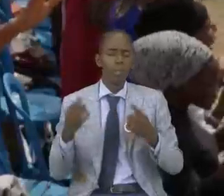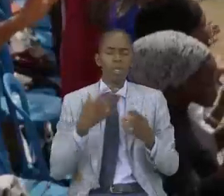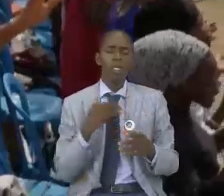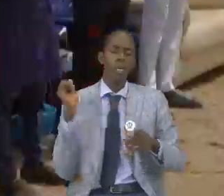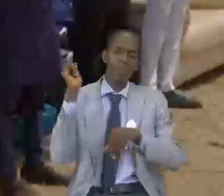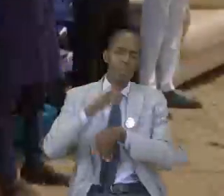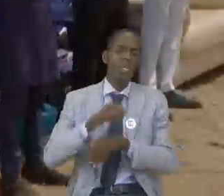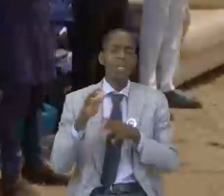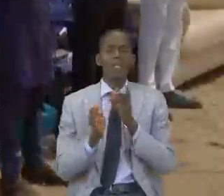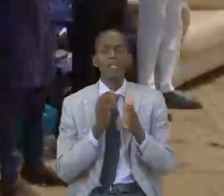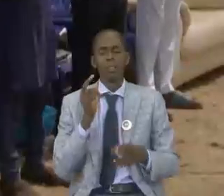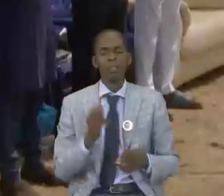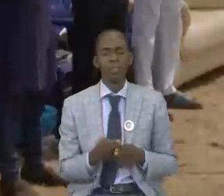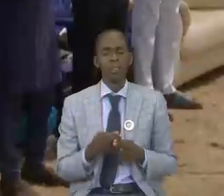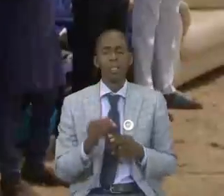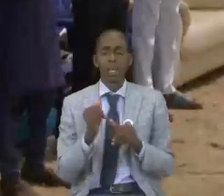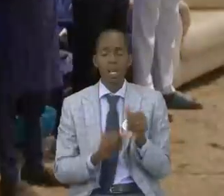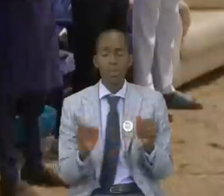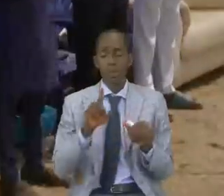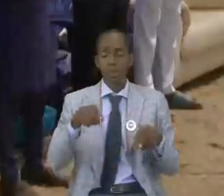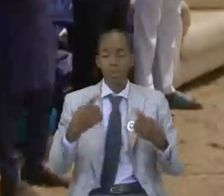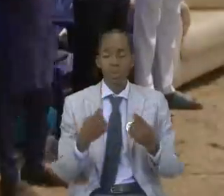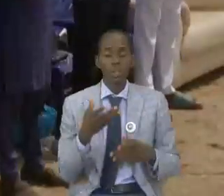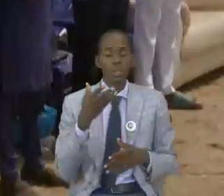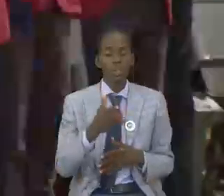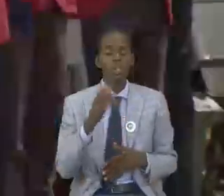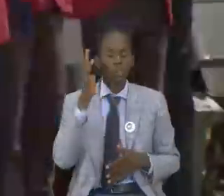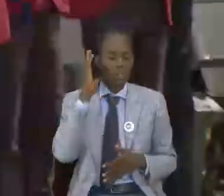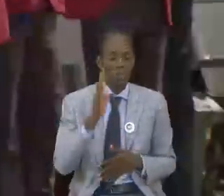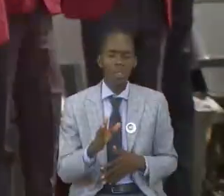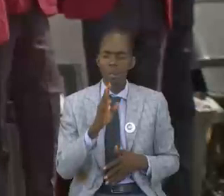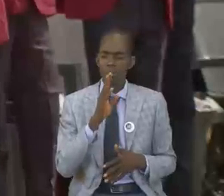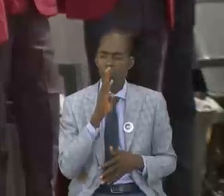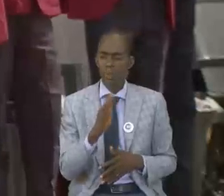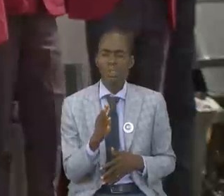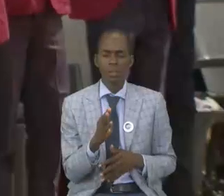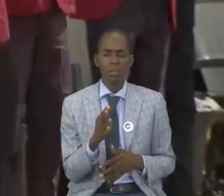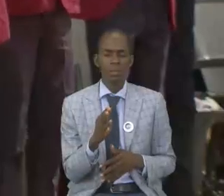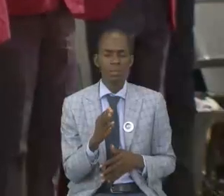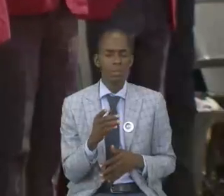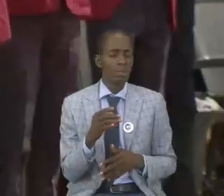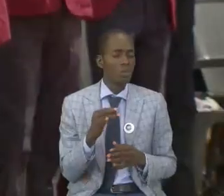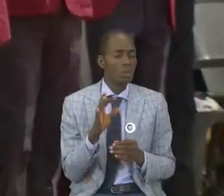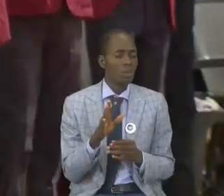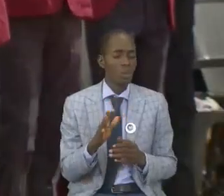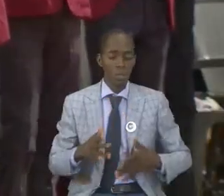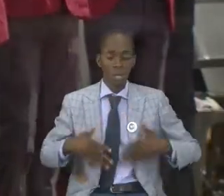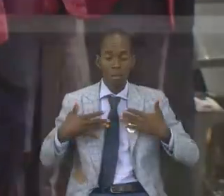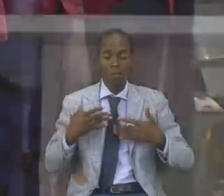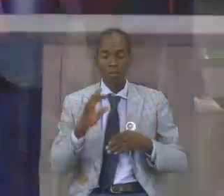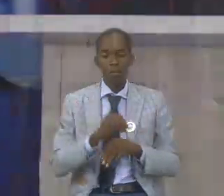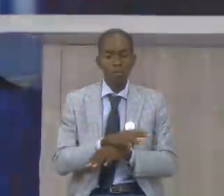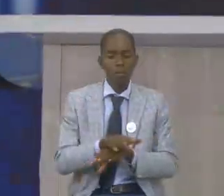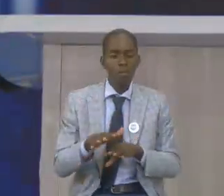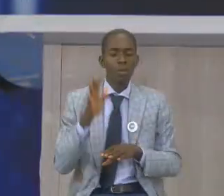conquer. Everywhere you go, be a shining star. Your life, your influence will